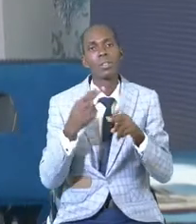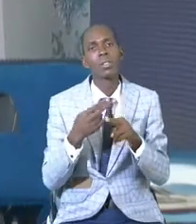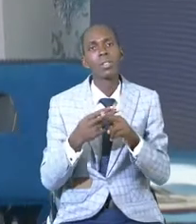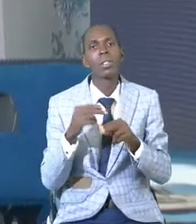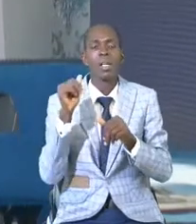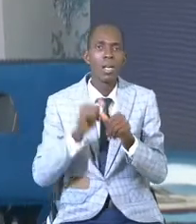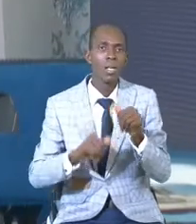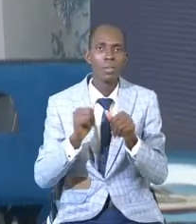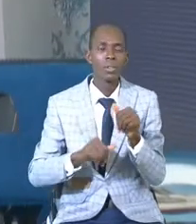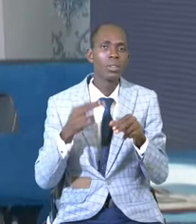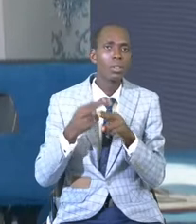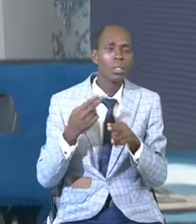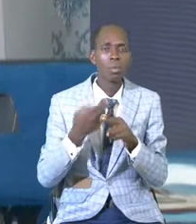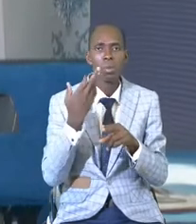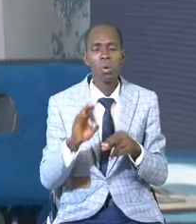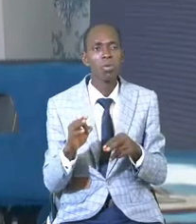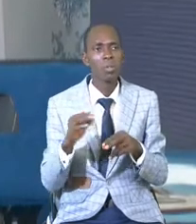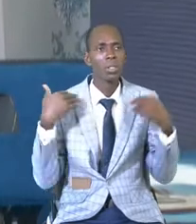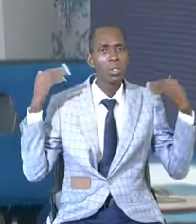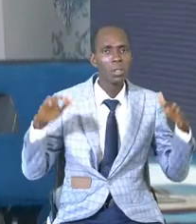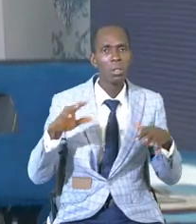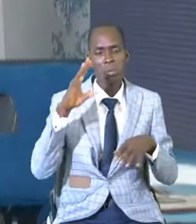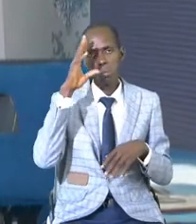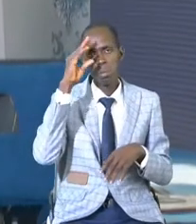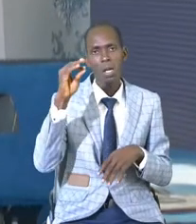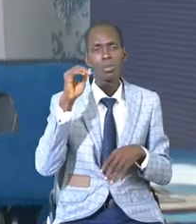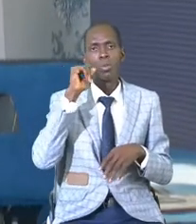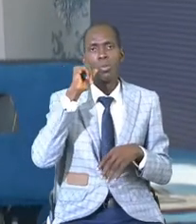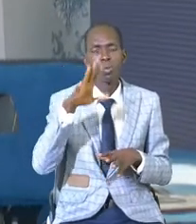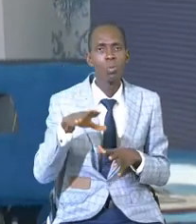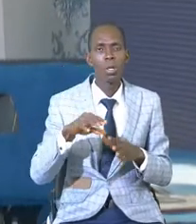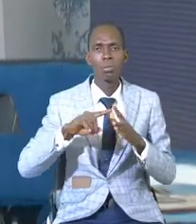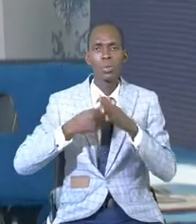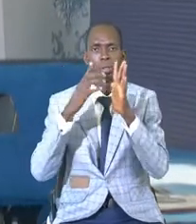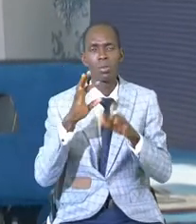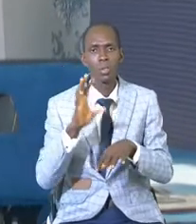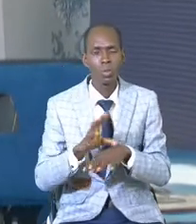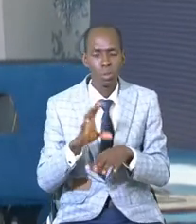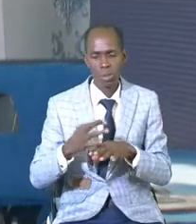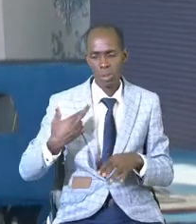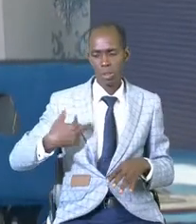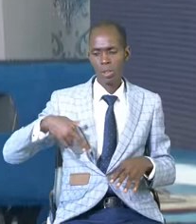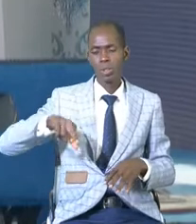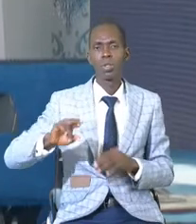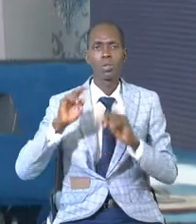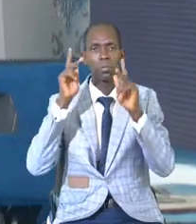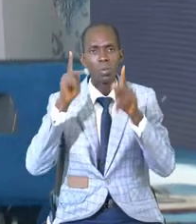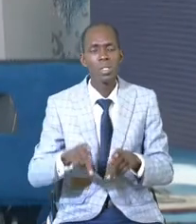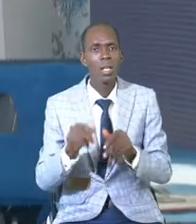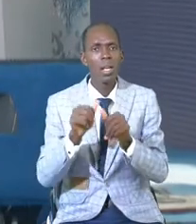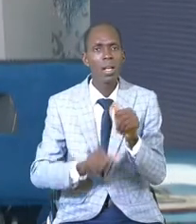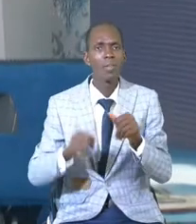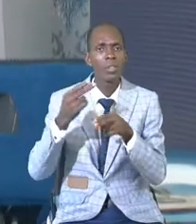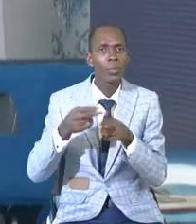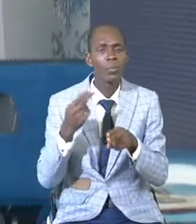angel, name of man, name of woman, name of founder, name of religious person, any name, every name, he has given him